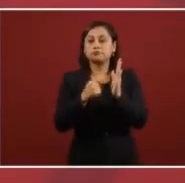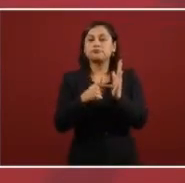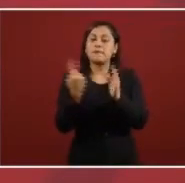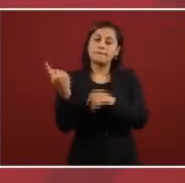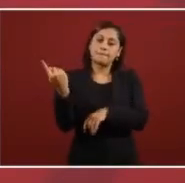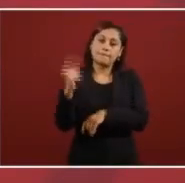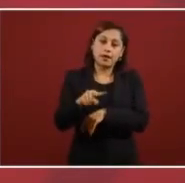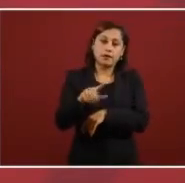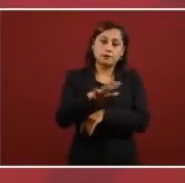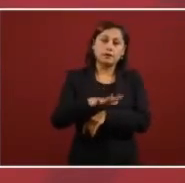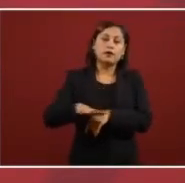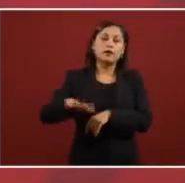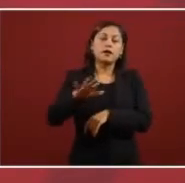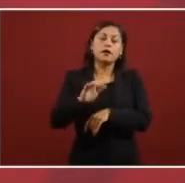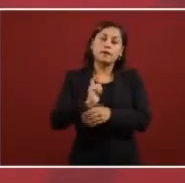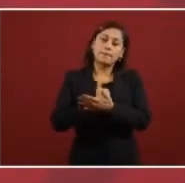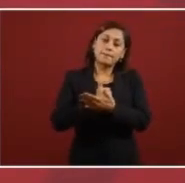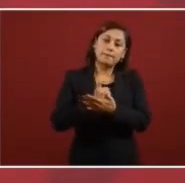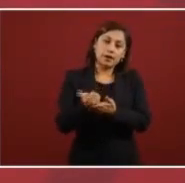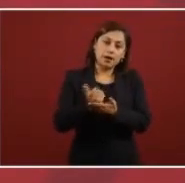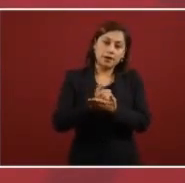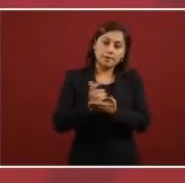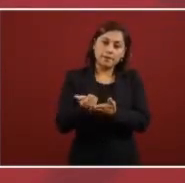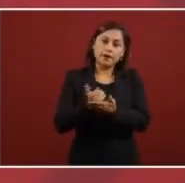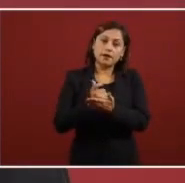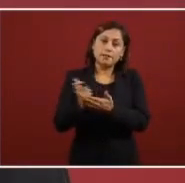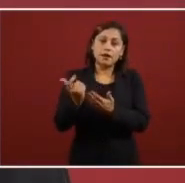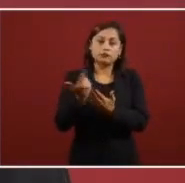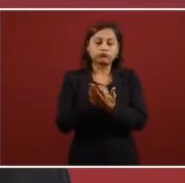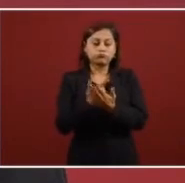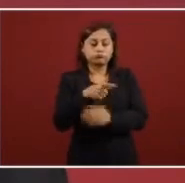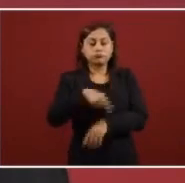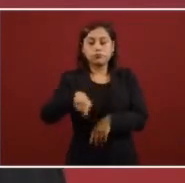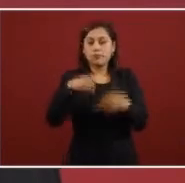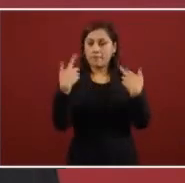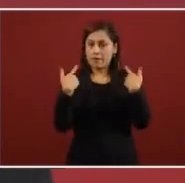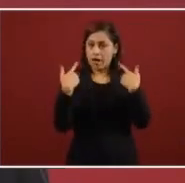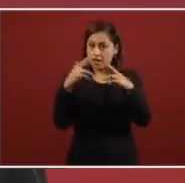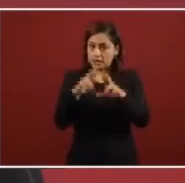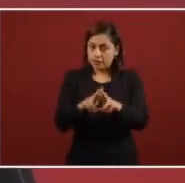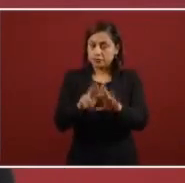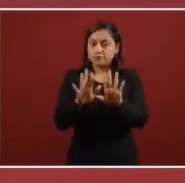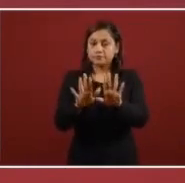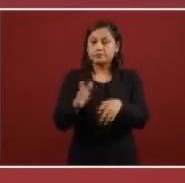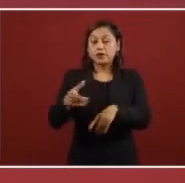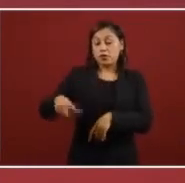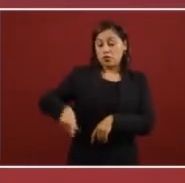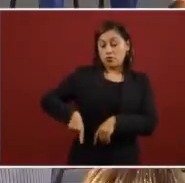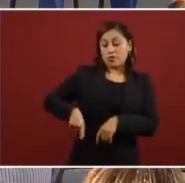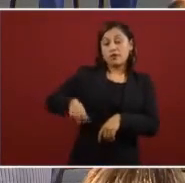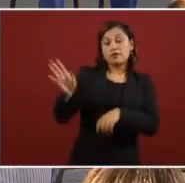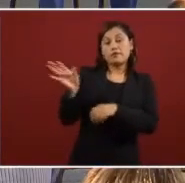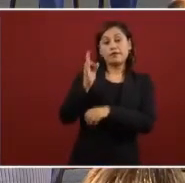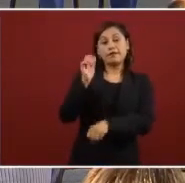that is rigid or that sets the payment.